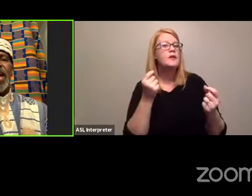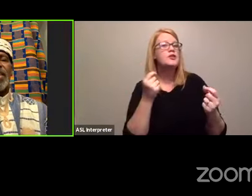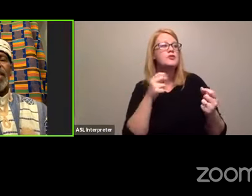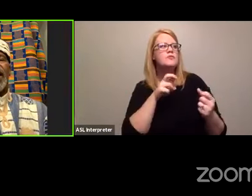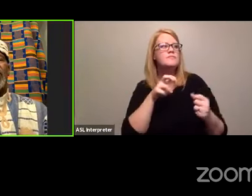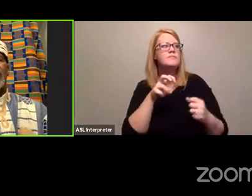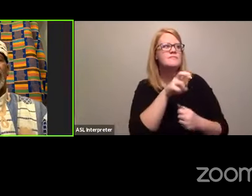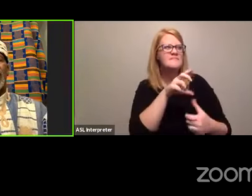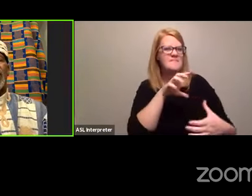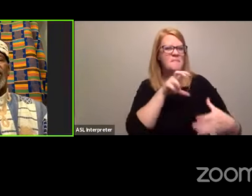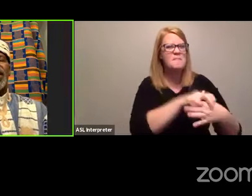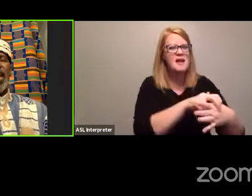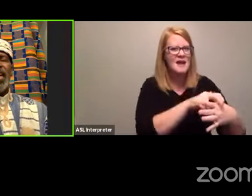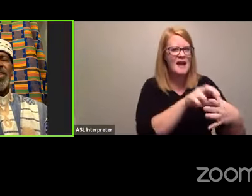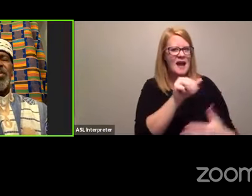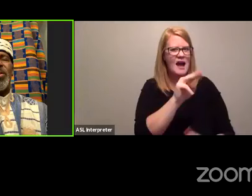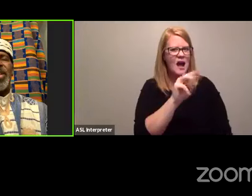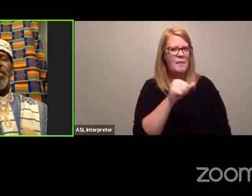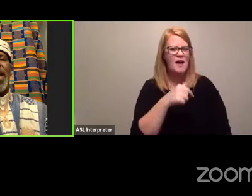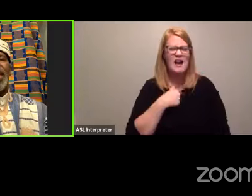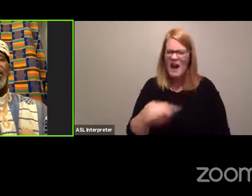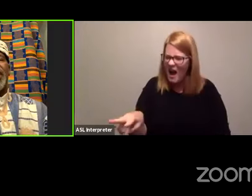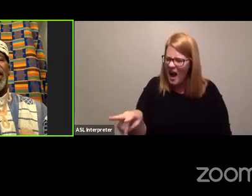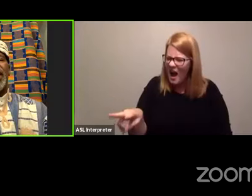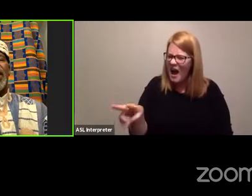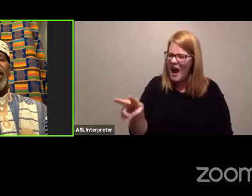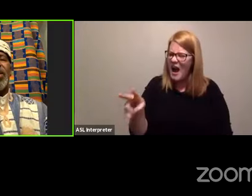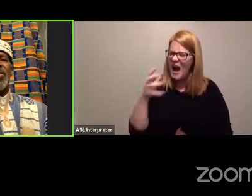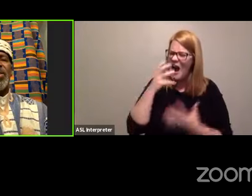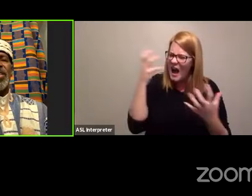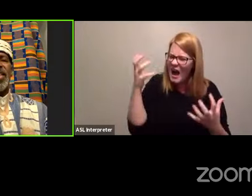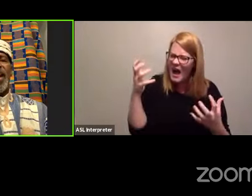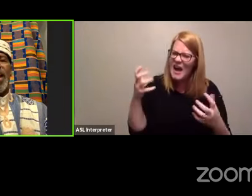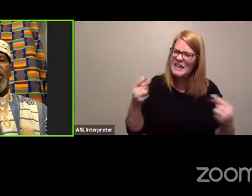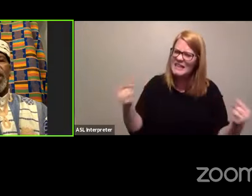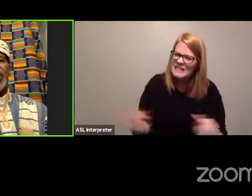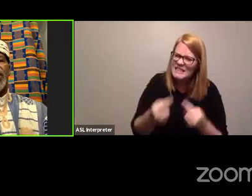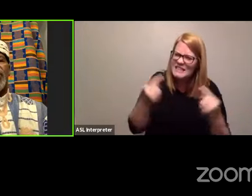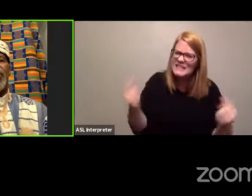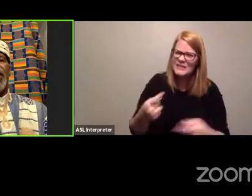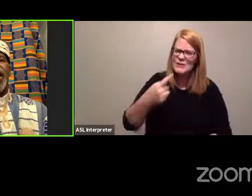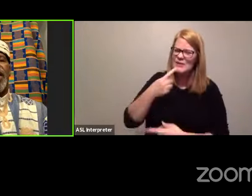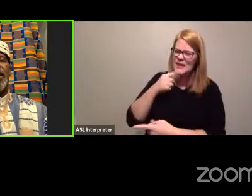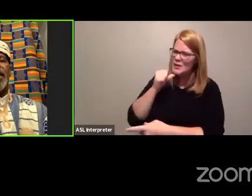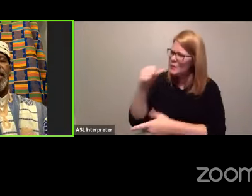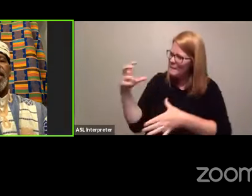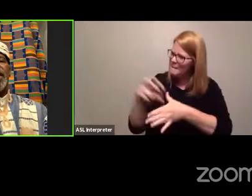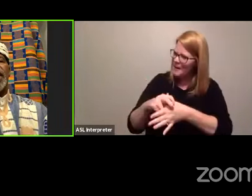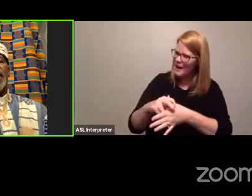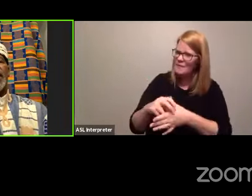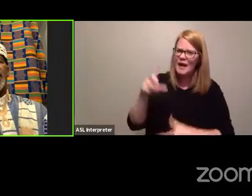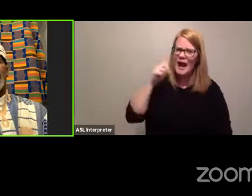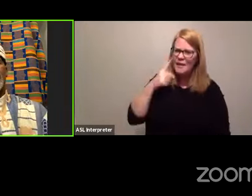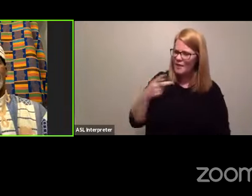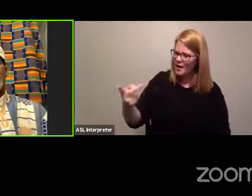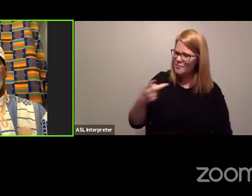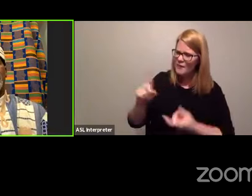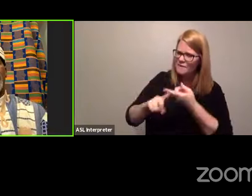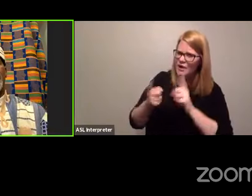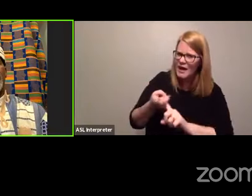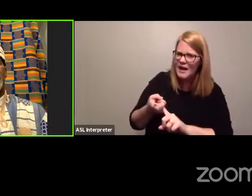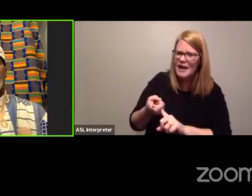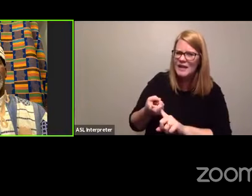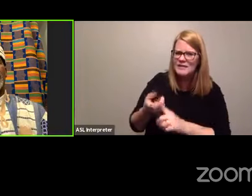Amma cries out, "You said you wouldn't bite me. You said I was your friend." In the country